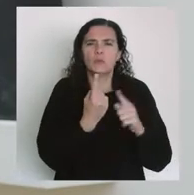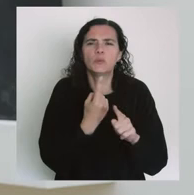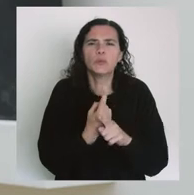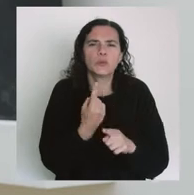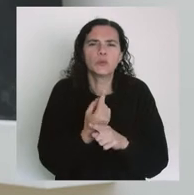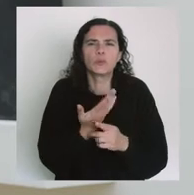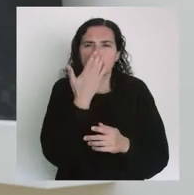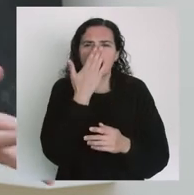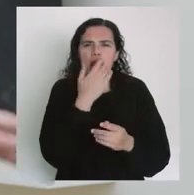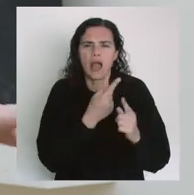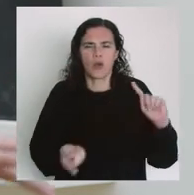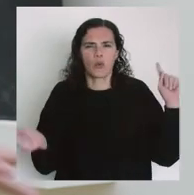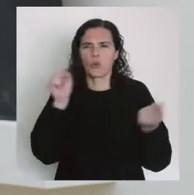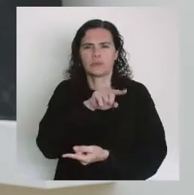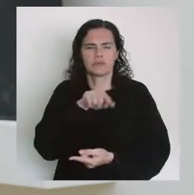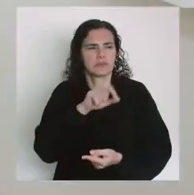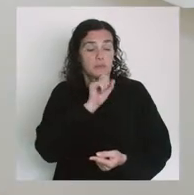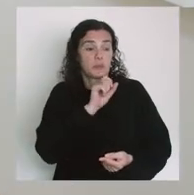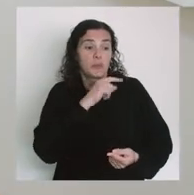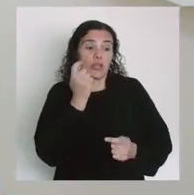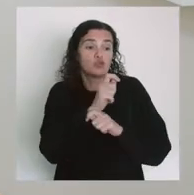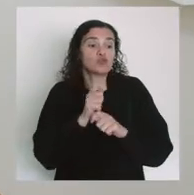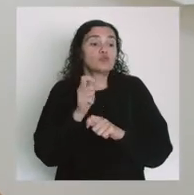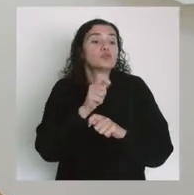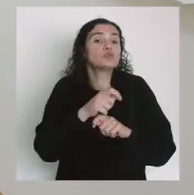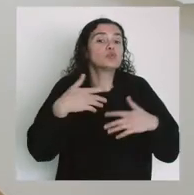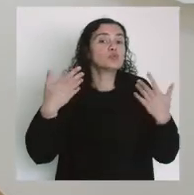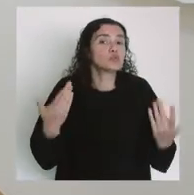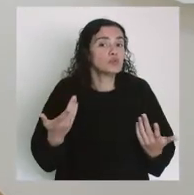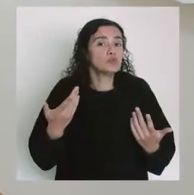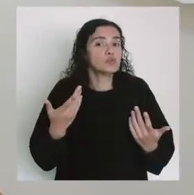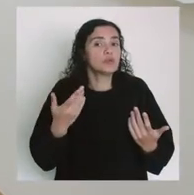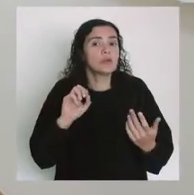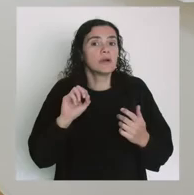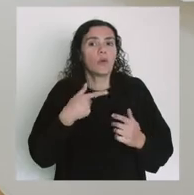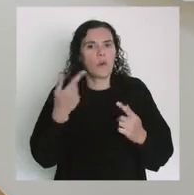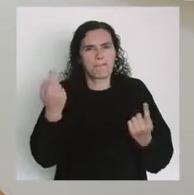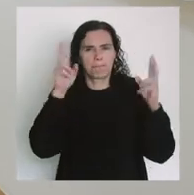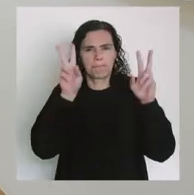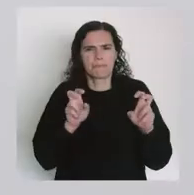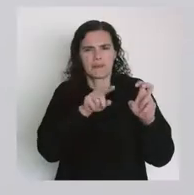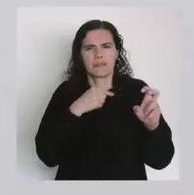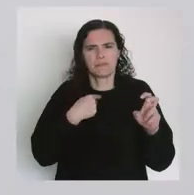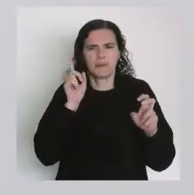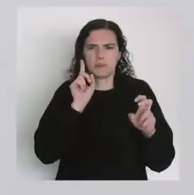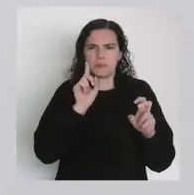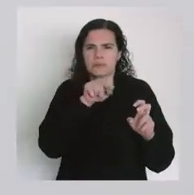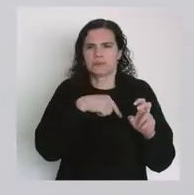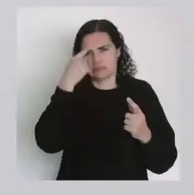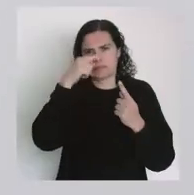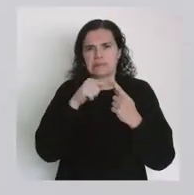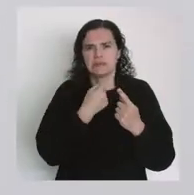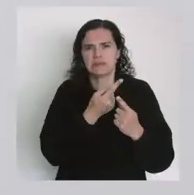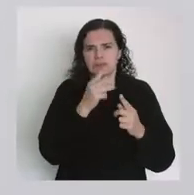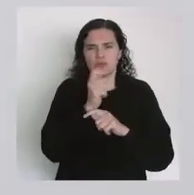which looks like the opposite of what could be a sculpture or the subject matter for a sculpture.